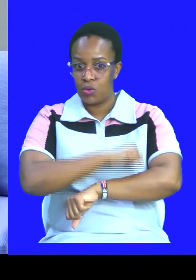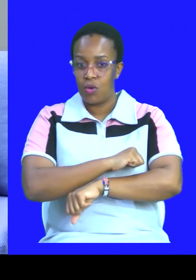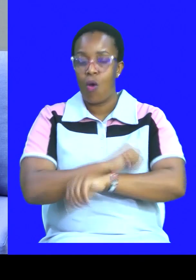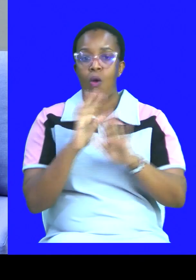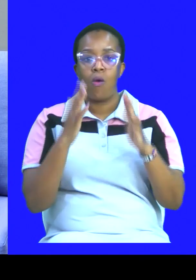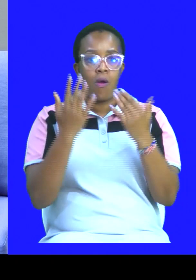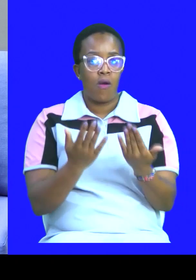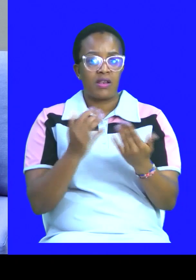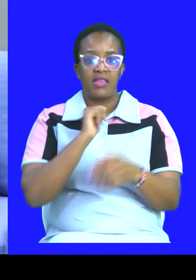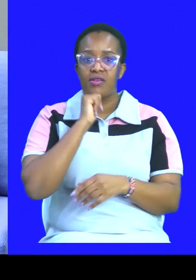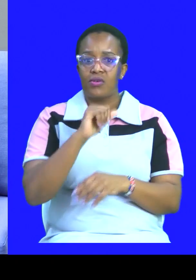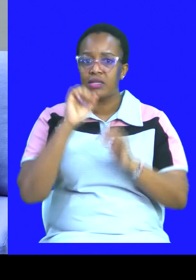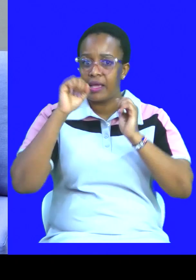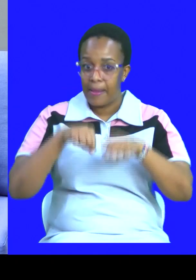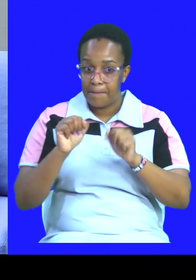able